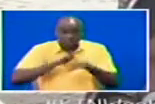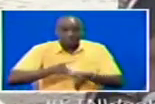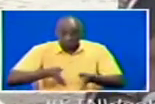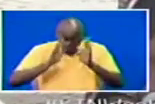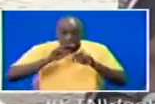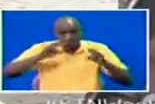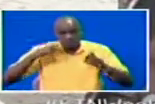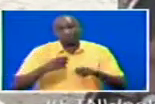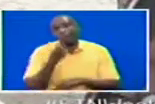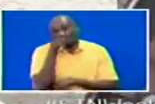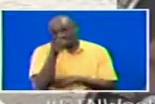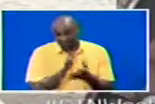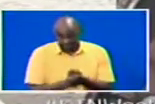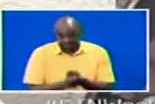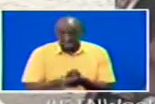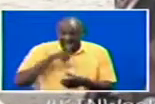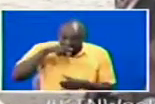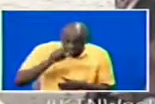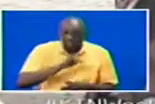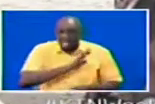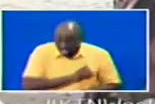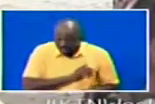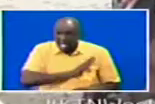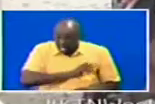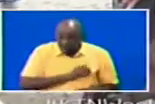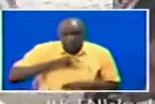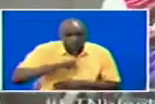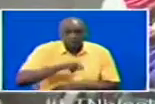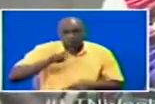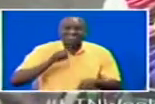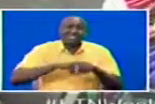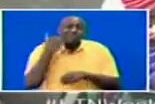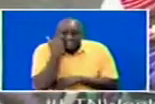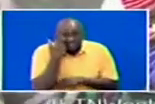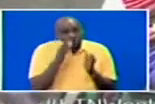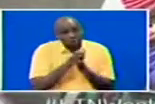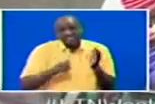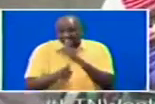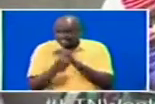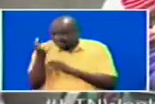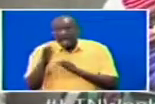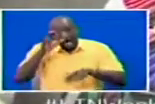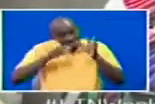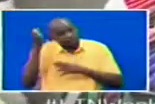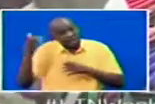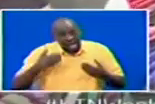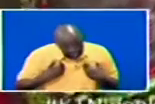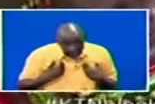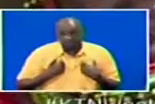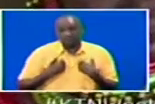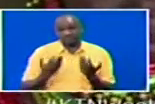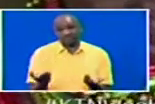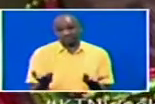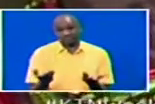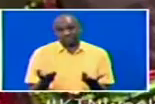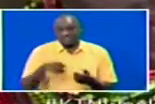of a cure. She had to endure the long walk while sick, with other dangers such as wild animals lurking.